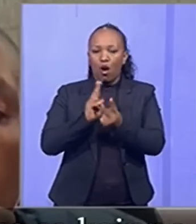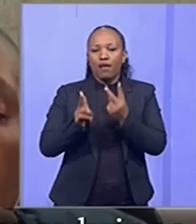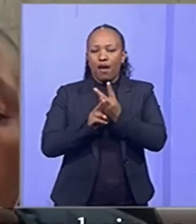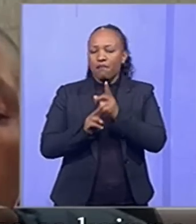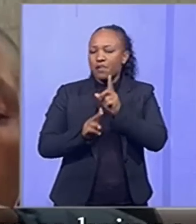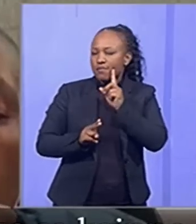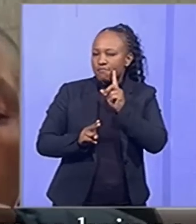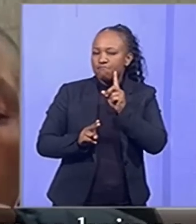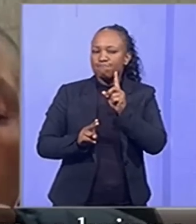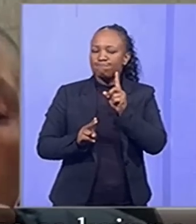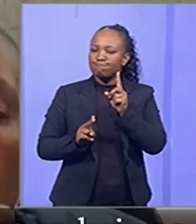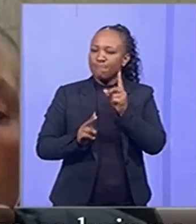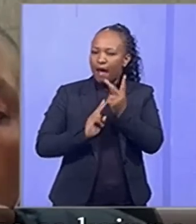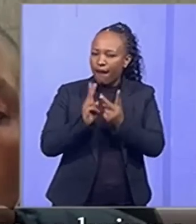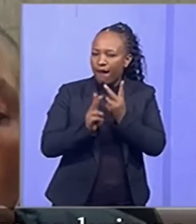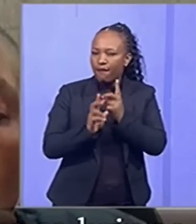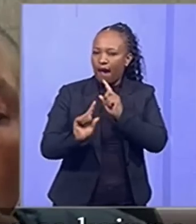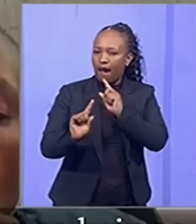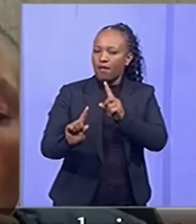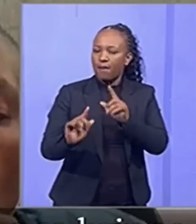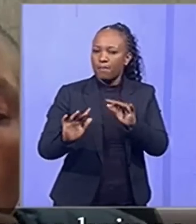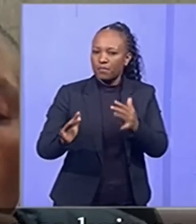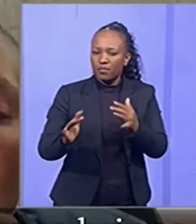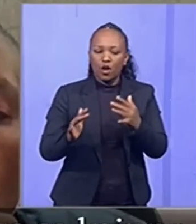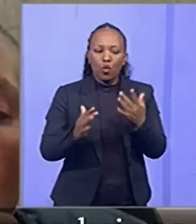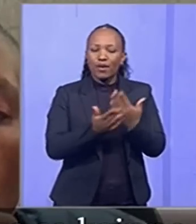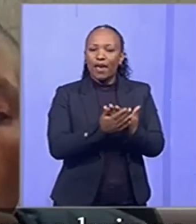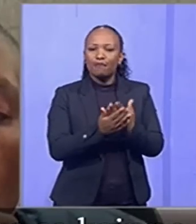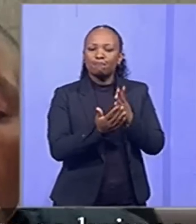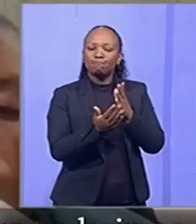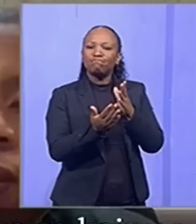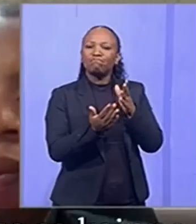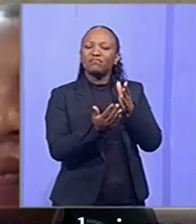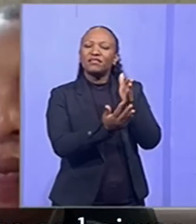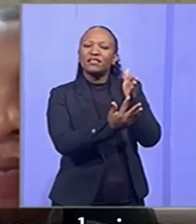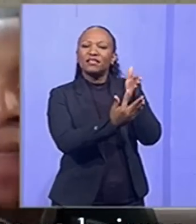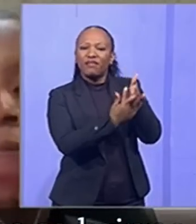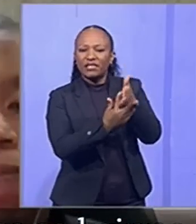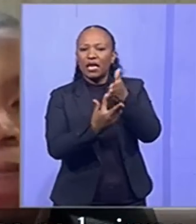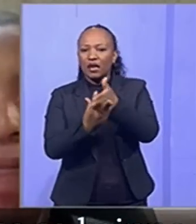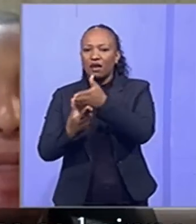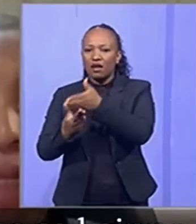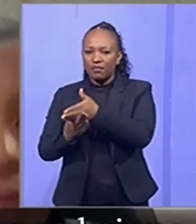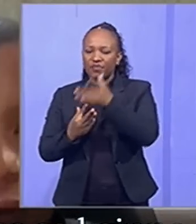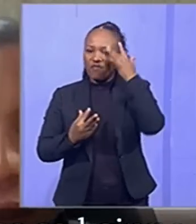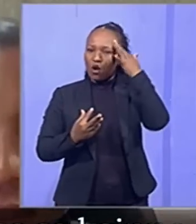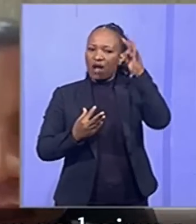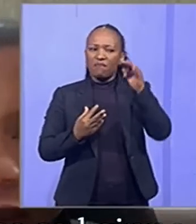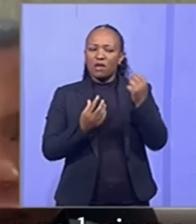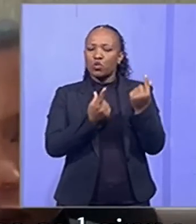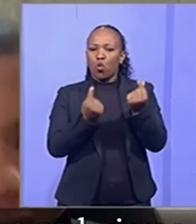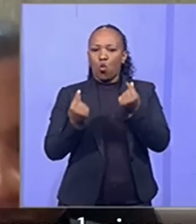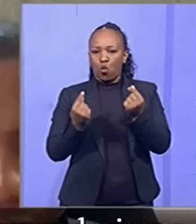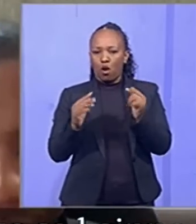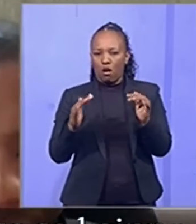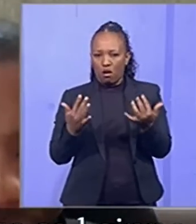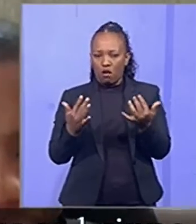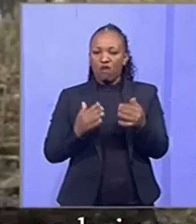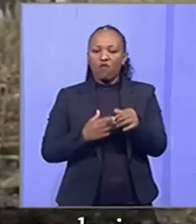to, what kind of interventions and what kind of steps need to be taken by governments to strengthen